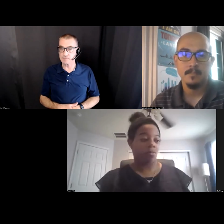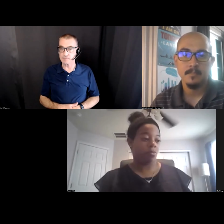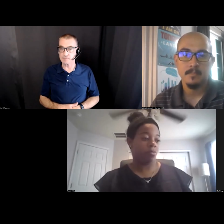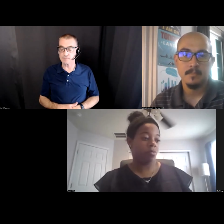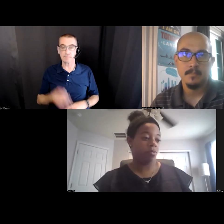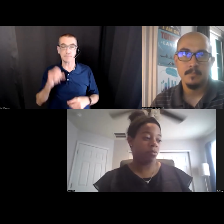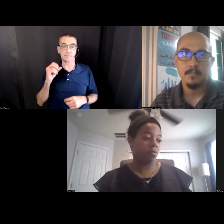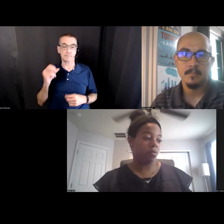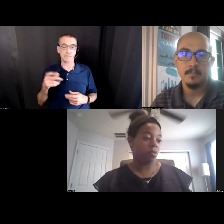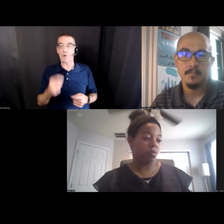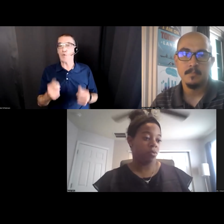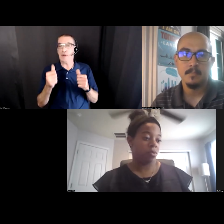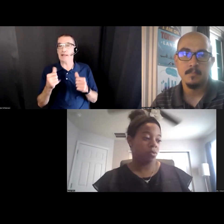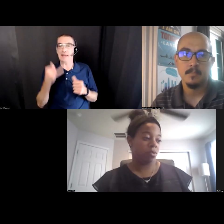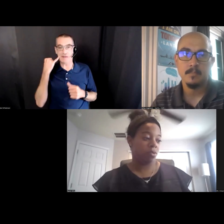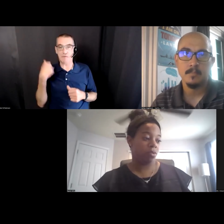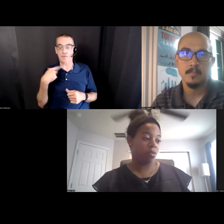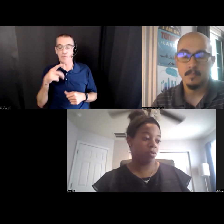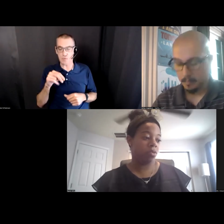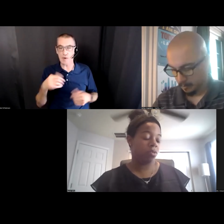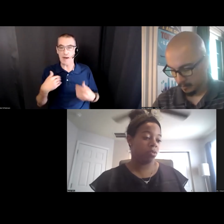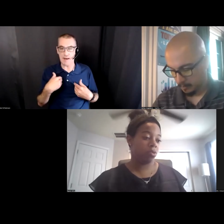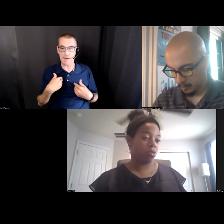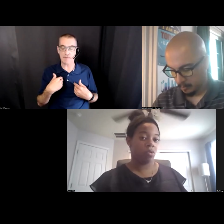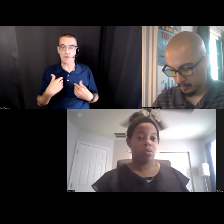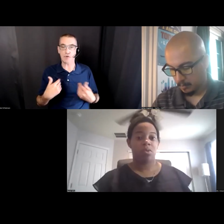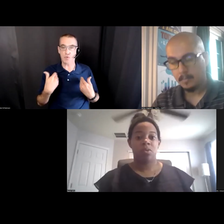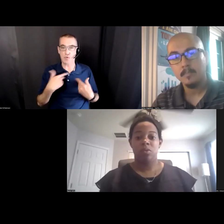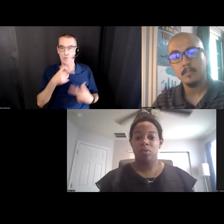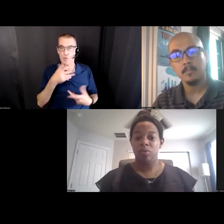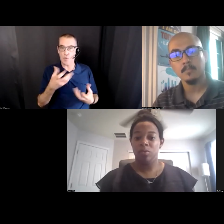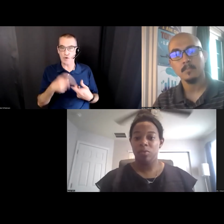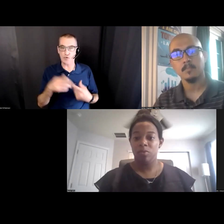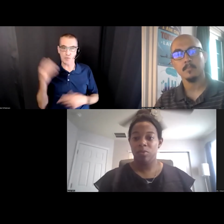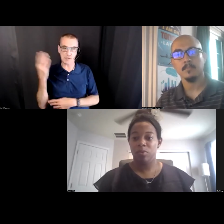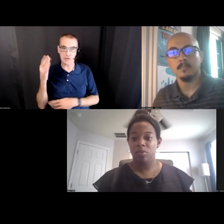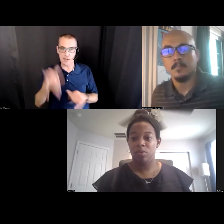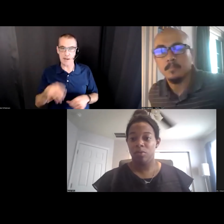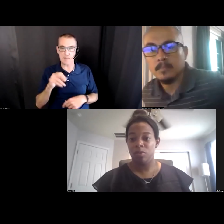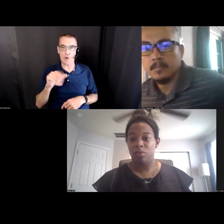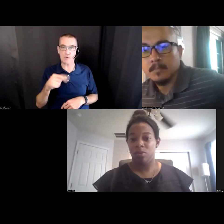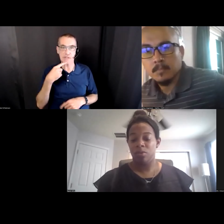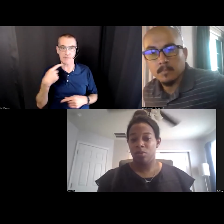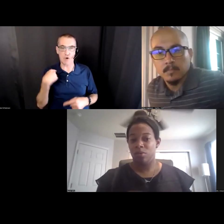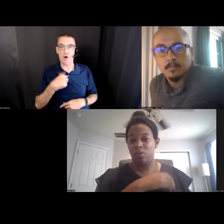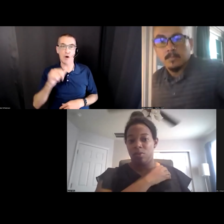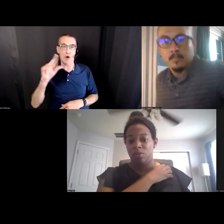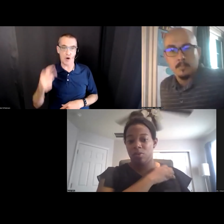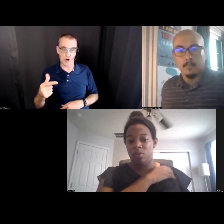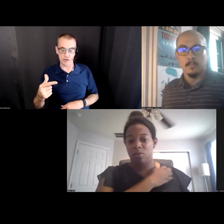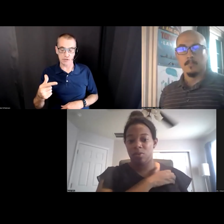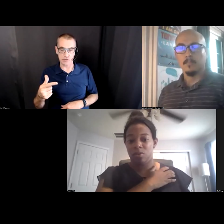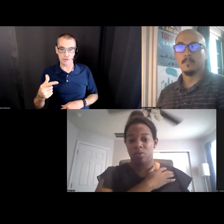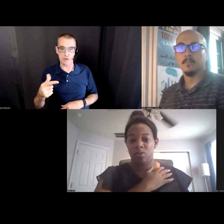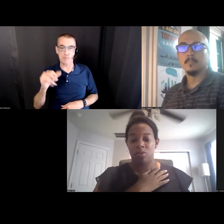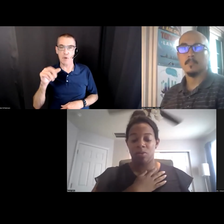So just quickly, if you do have youth that would like to present, as Barbara said, for our August,